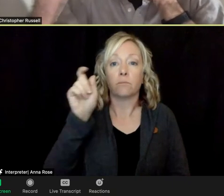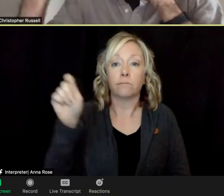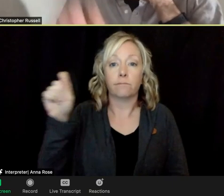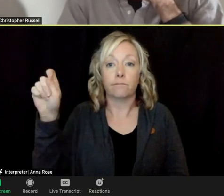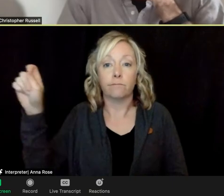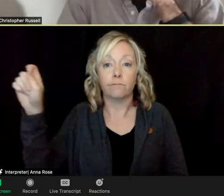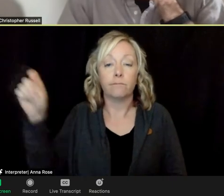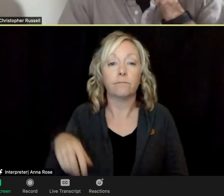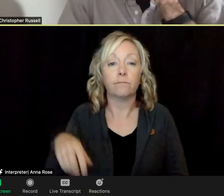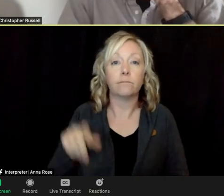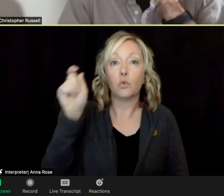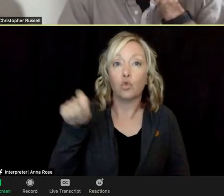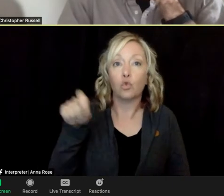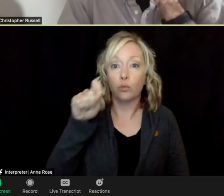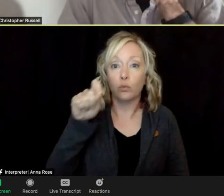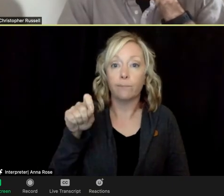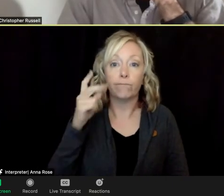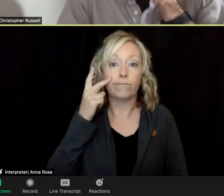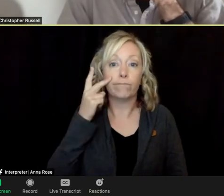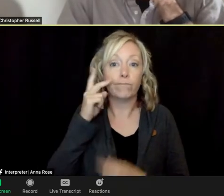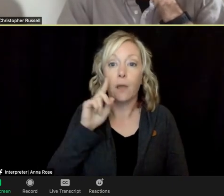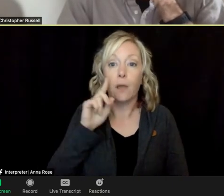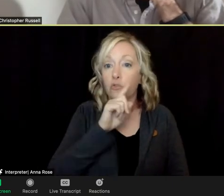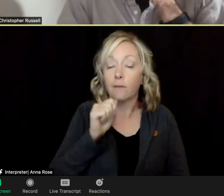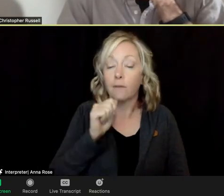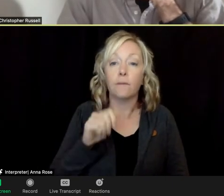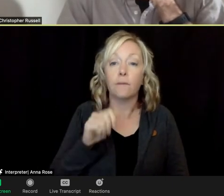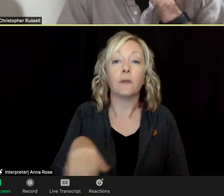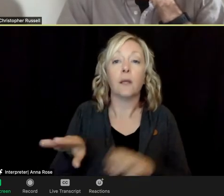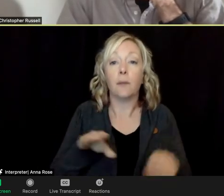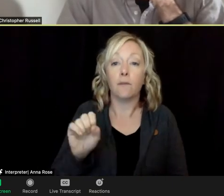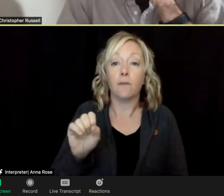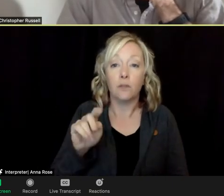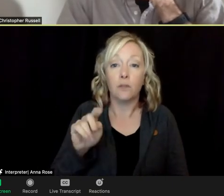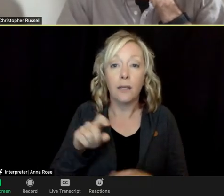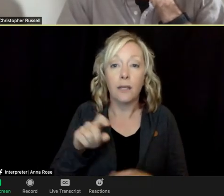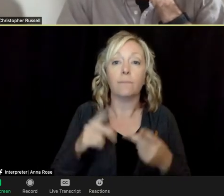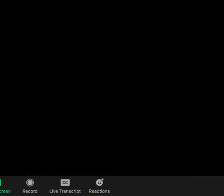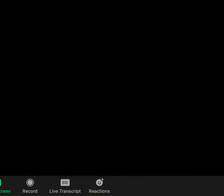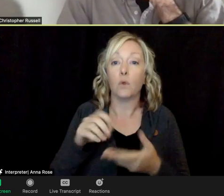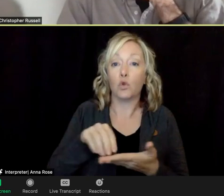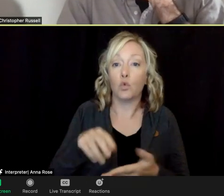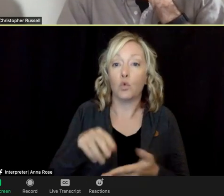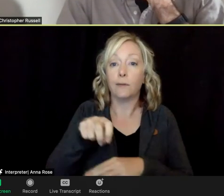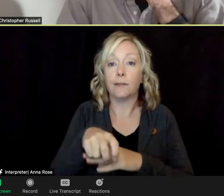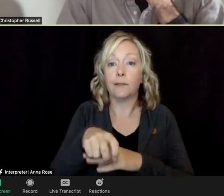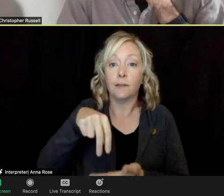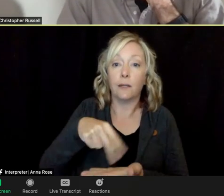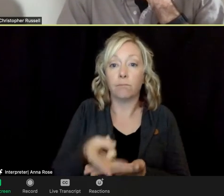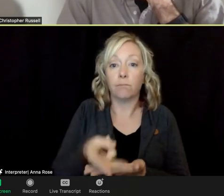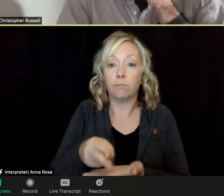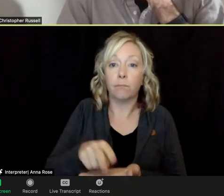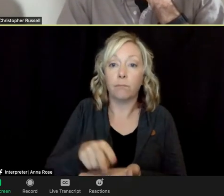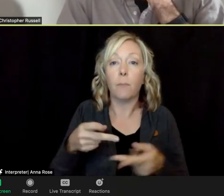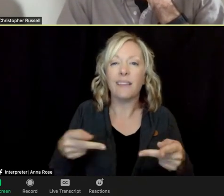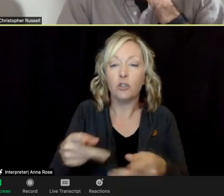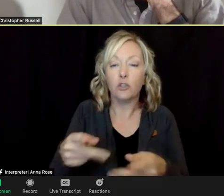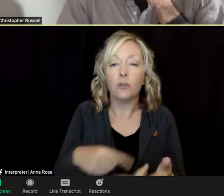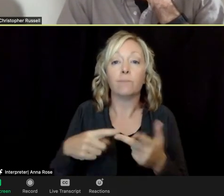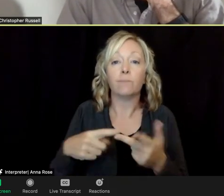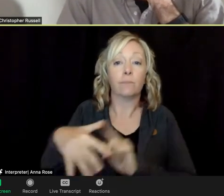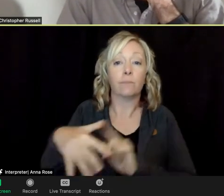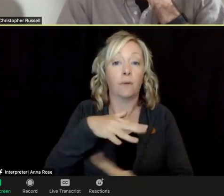and circle what you're observing. What's the behavior state? What position is the student in? What's the environmental context, the lighting,